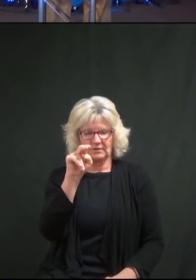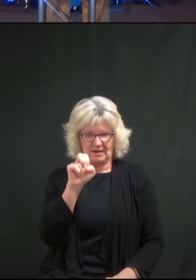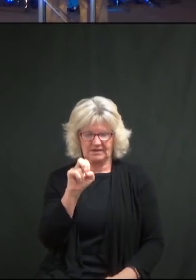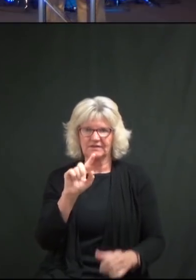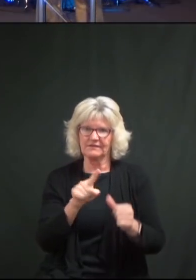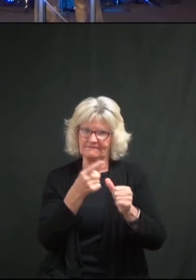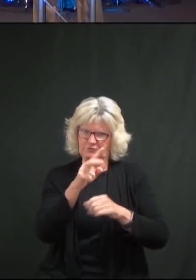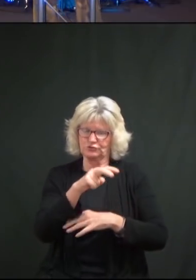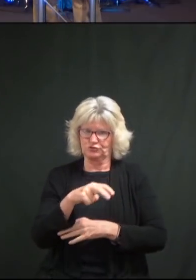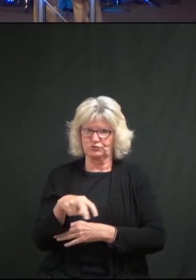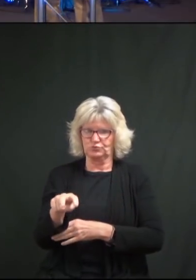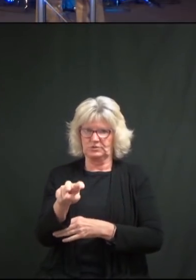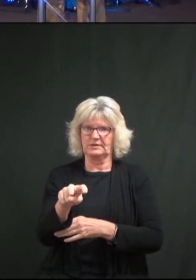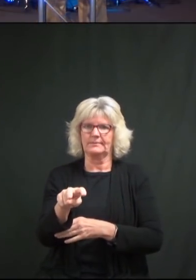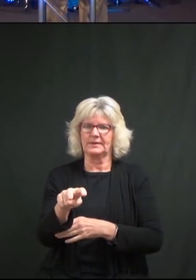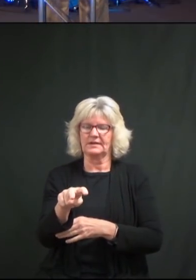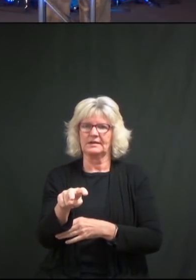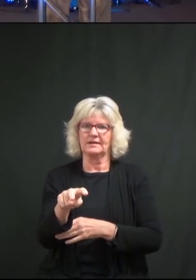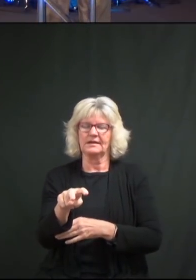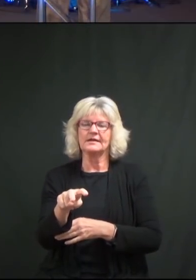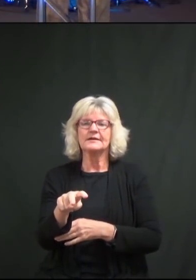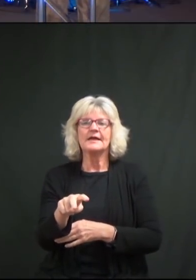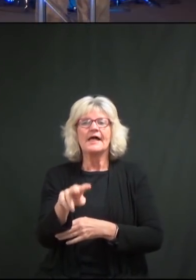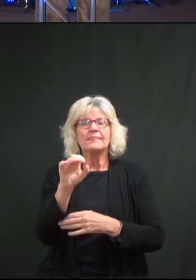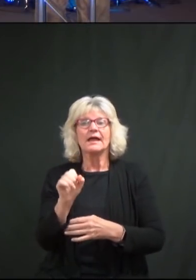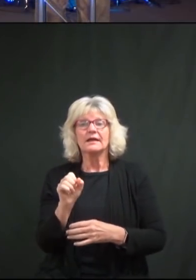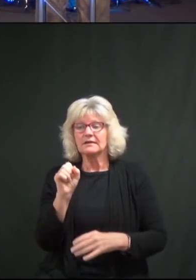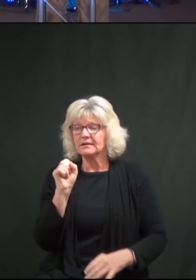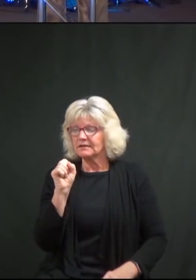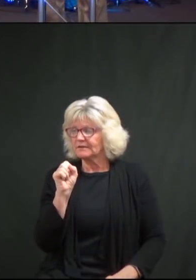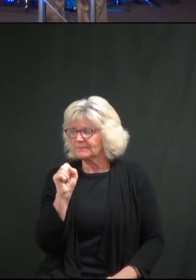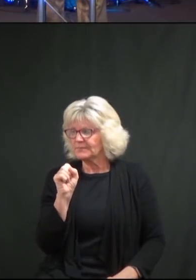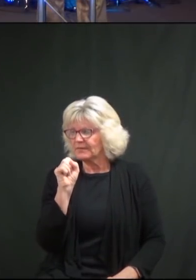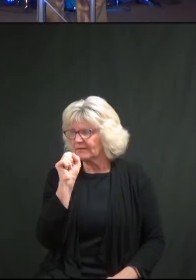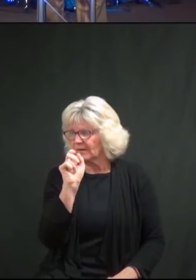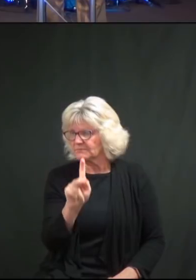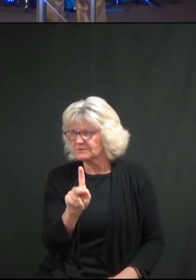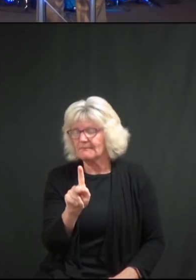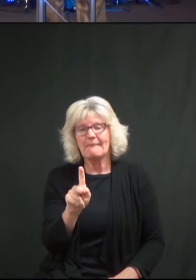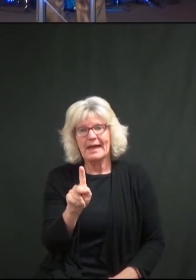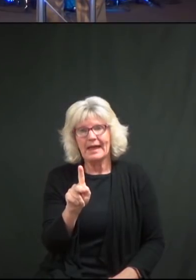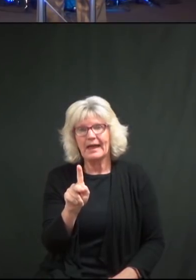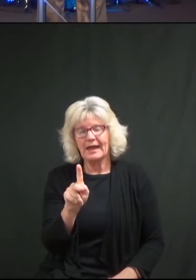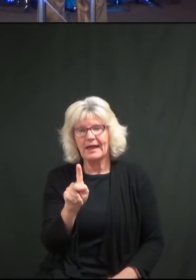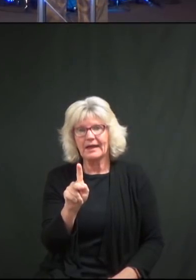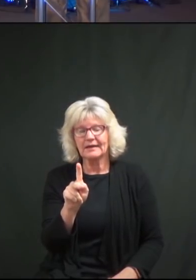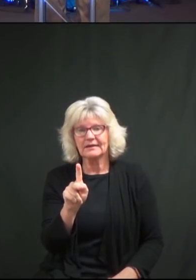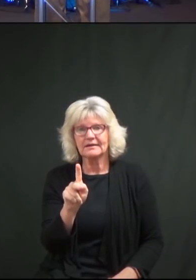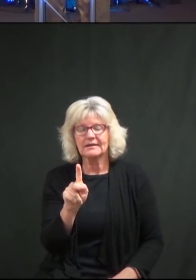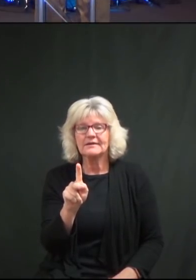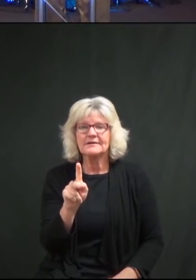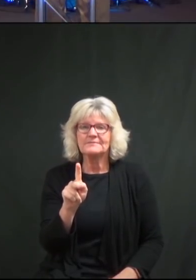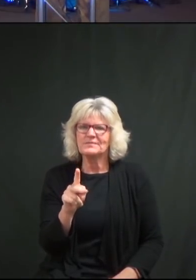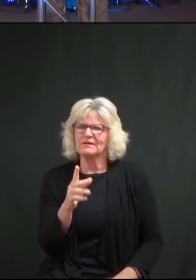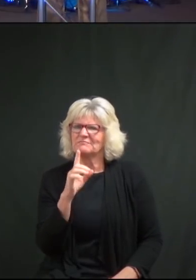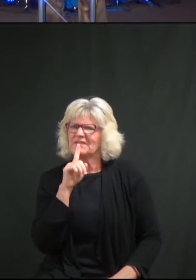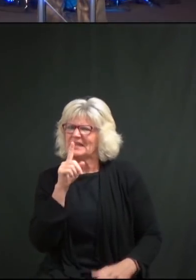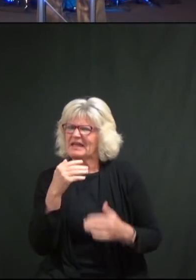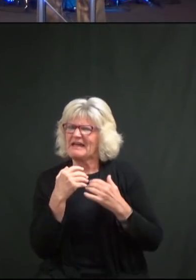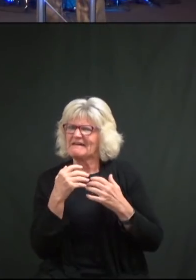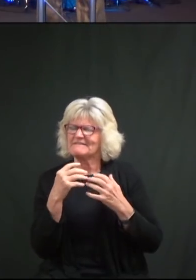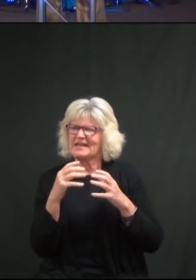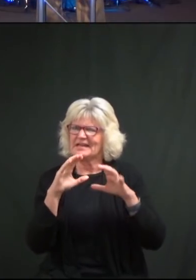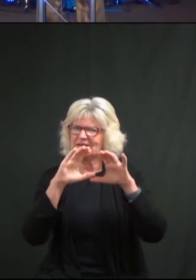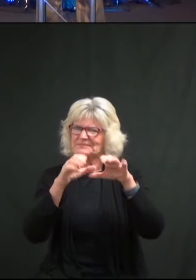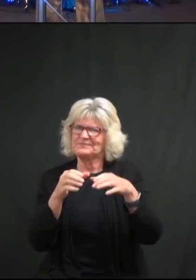chapters 13 and 14. Then he comes back and there's a council of Jerusalem. The council basically was saying, can they really